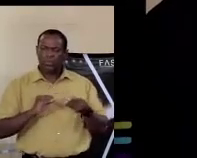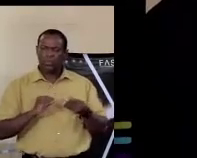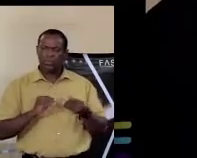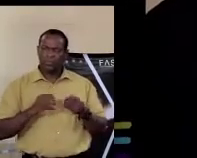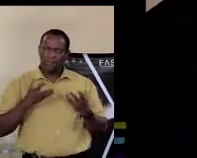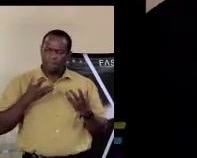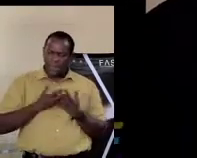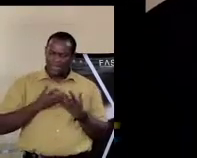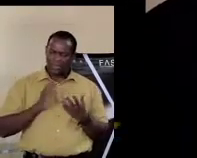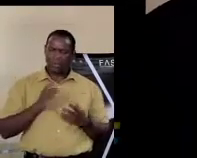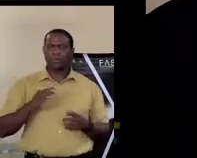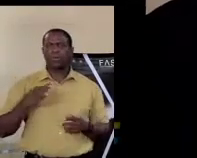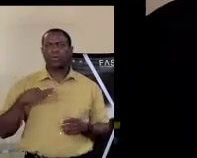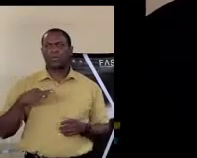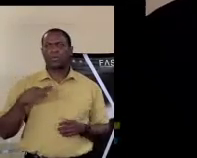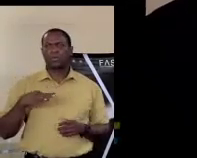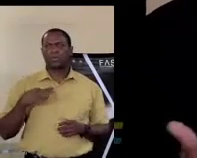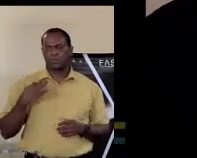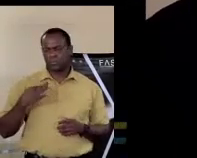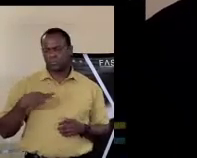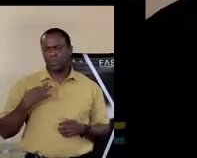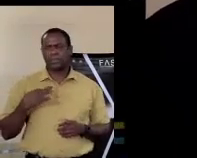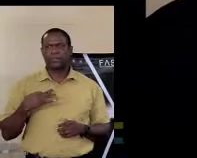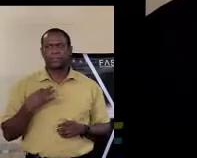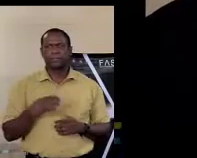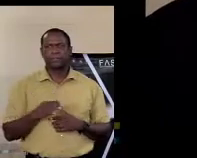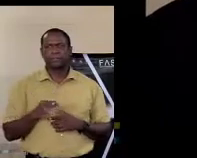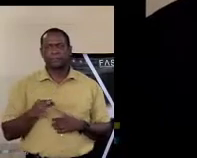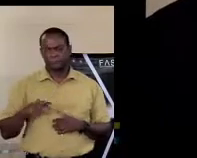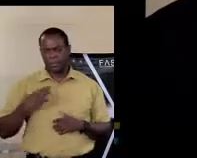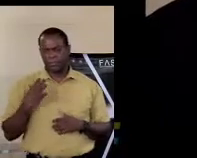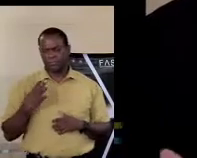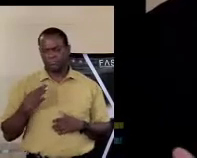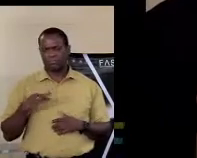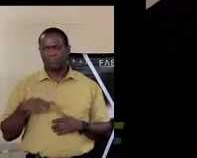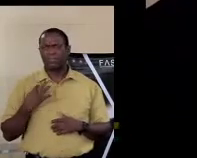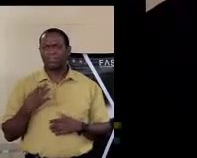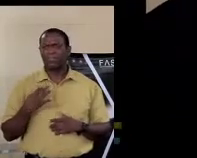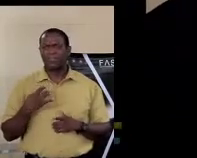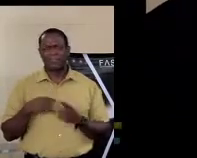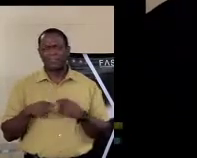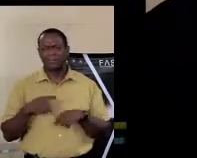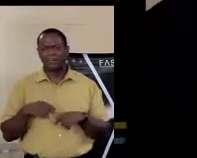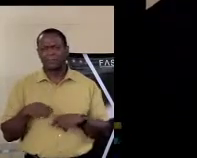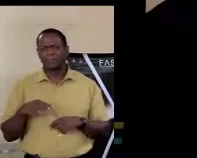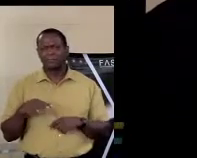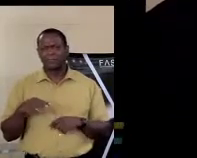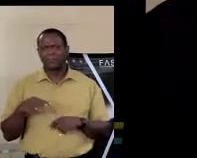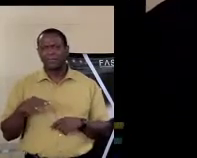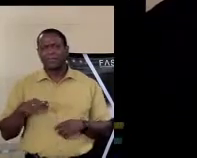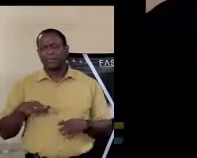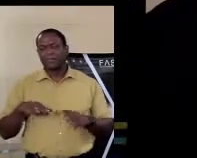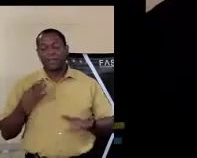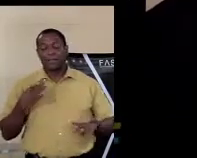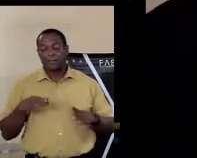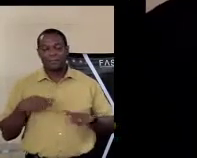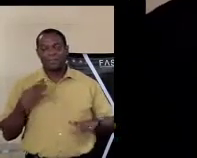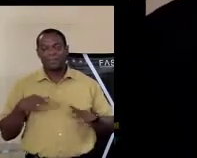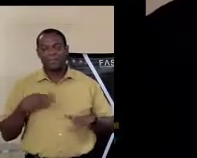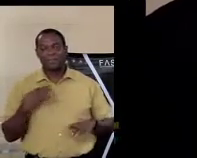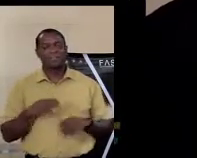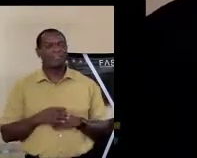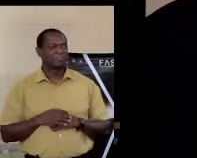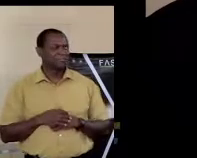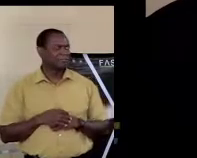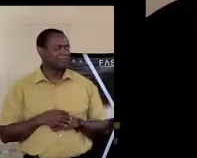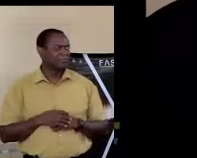opposite. And I want us to appreciate the context, because a lot I've heard in our business, I like to hear